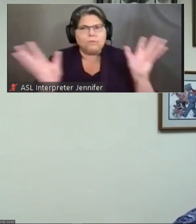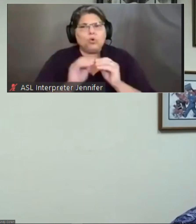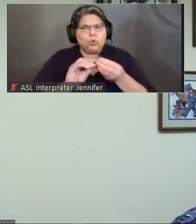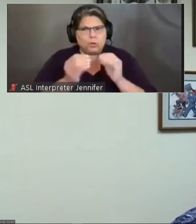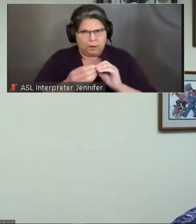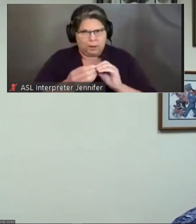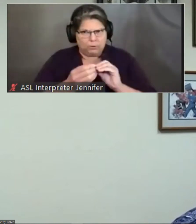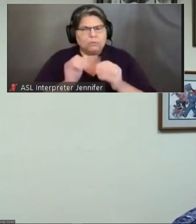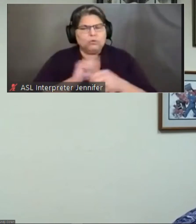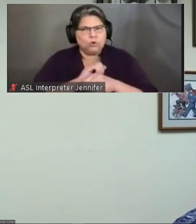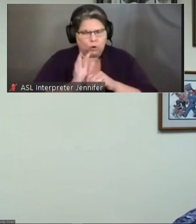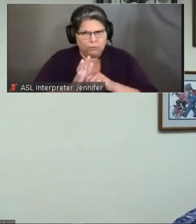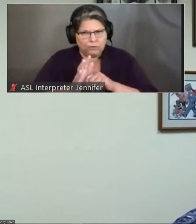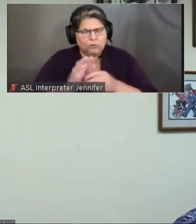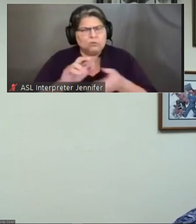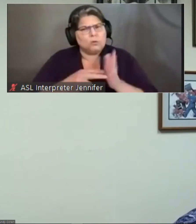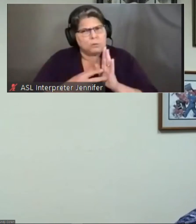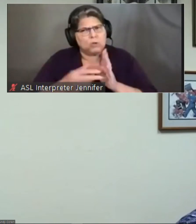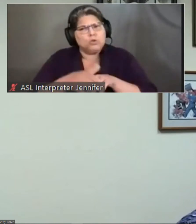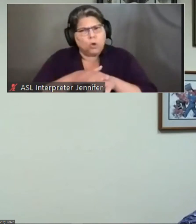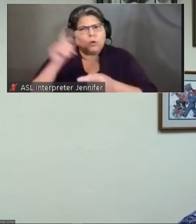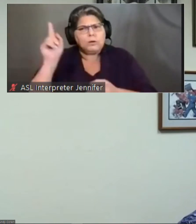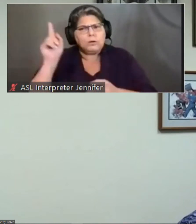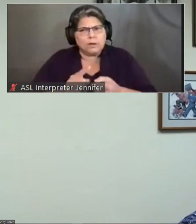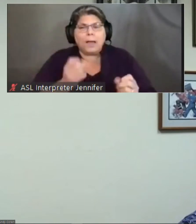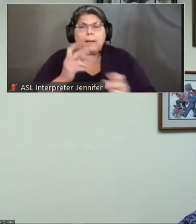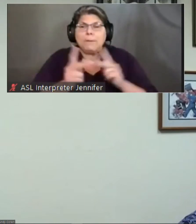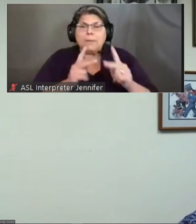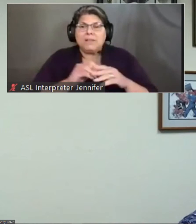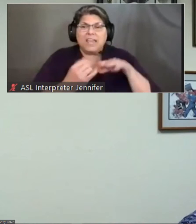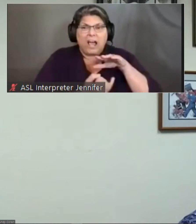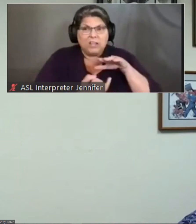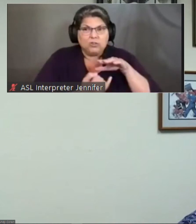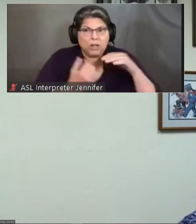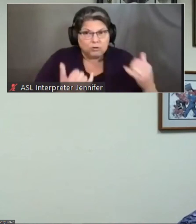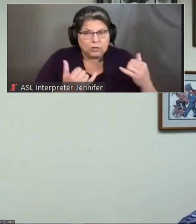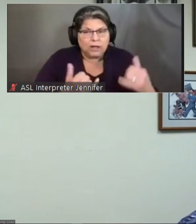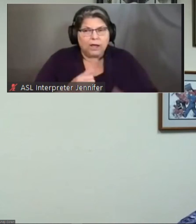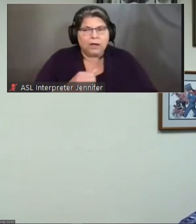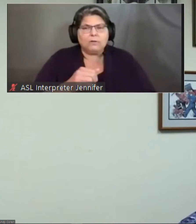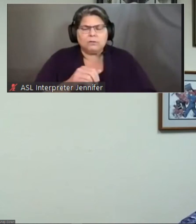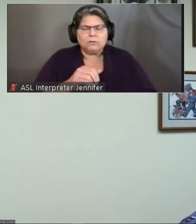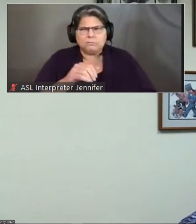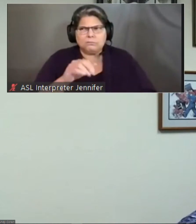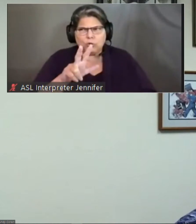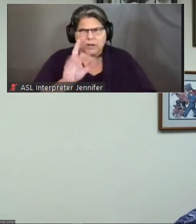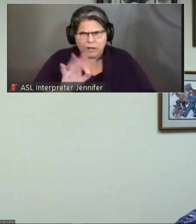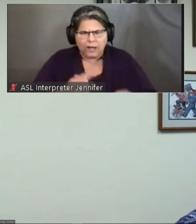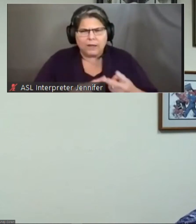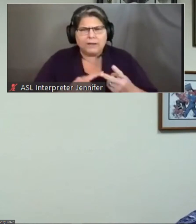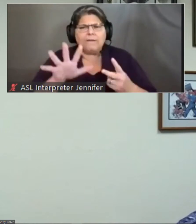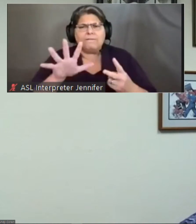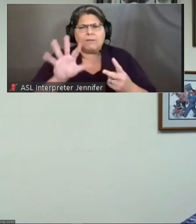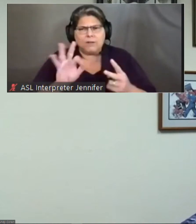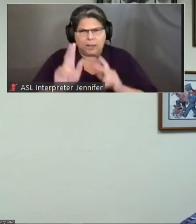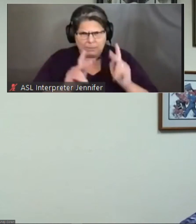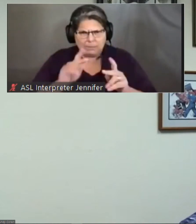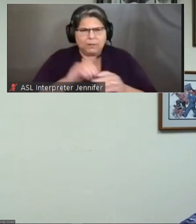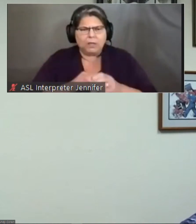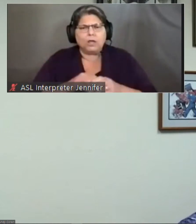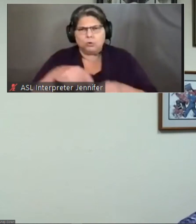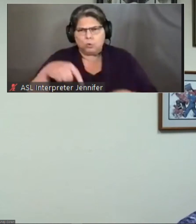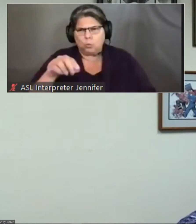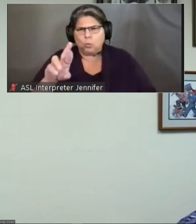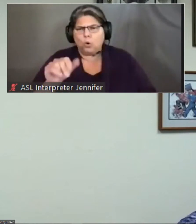decreasing. Isolation, there are 33 people in isolation at this time, 59 people in quarantine, and the deaths in